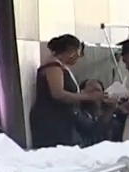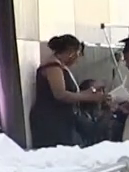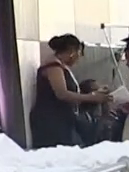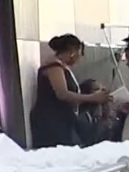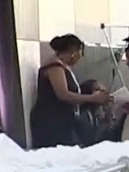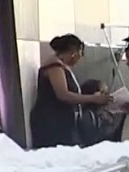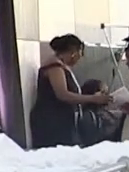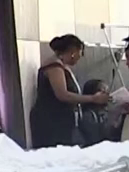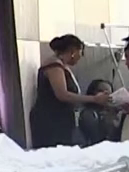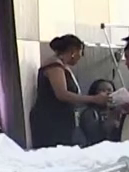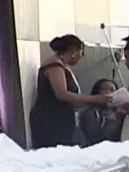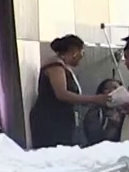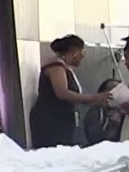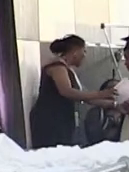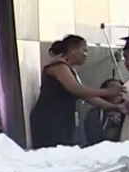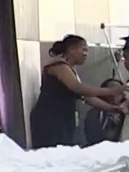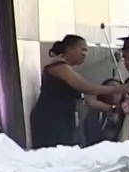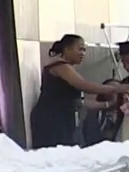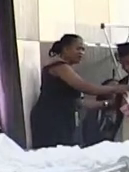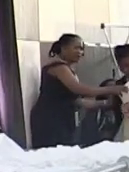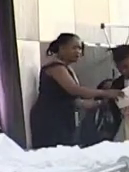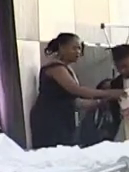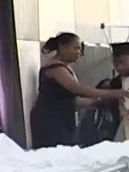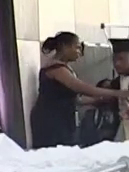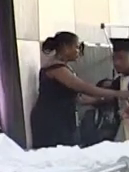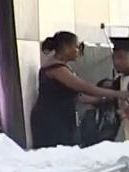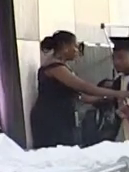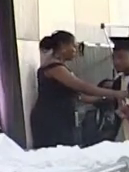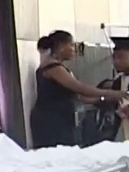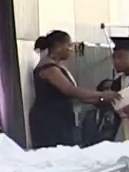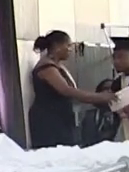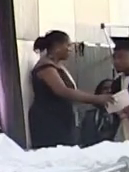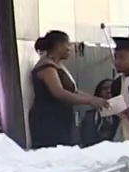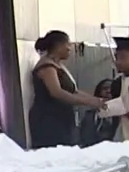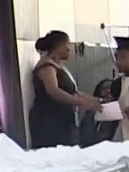Diploma Information Technology, specializing in